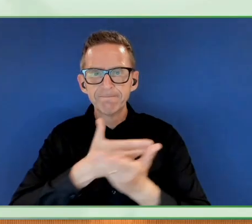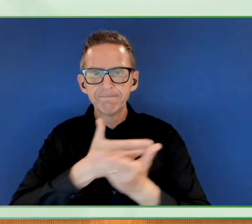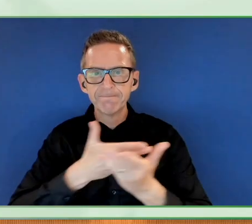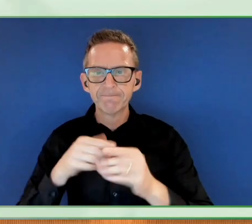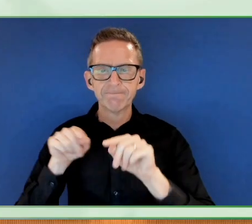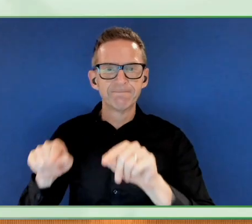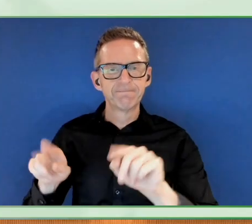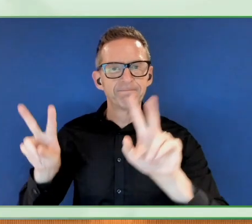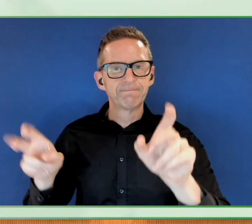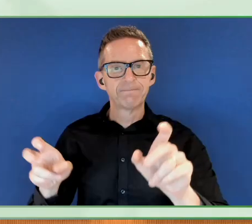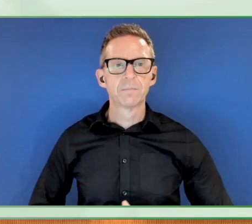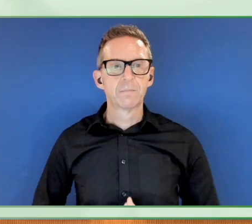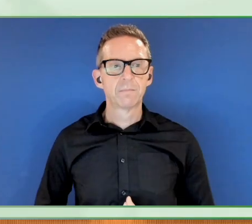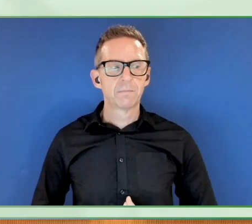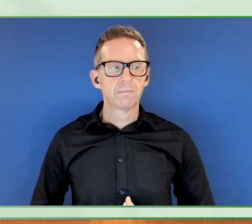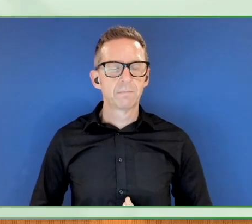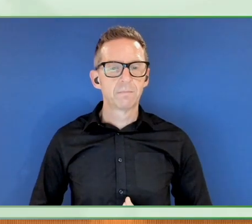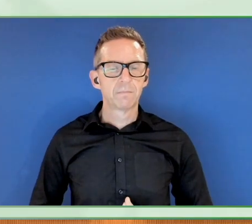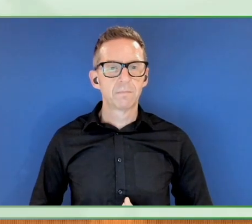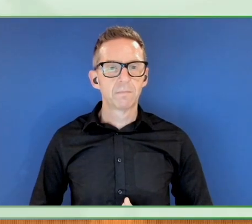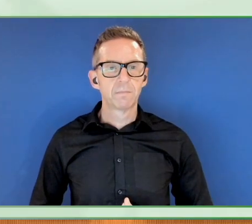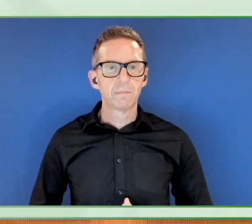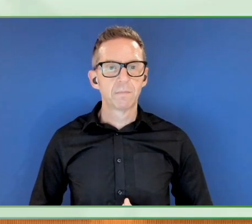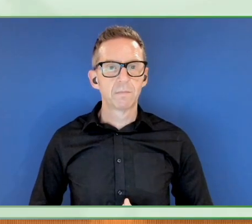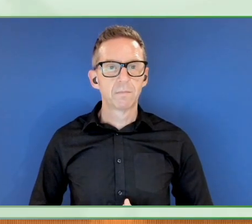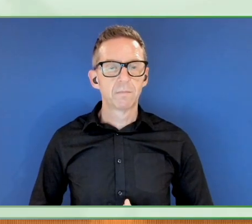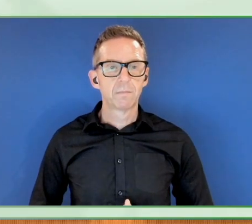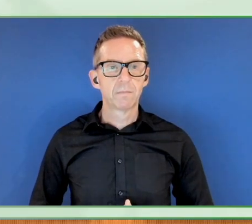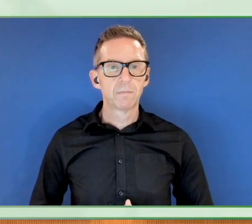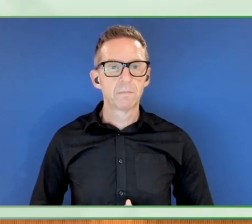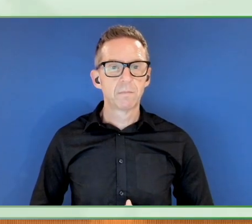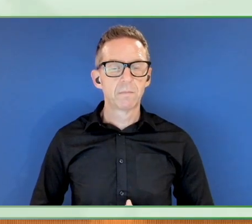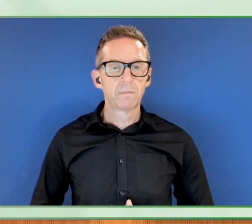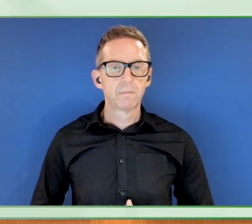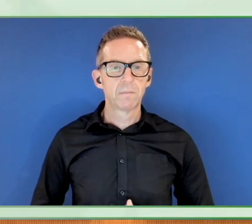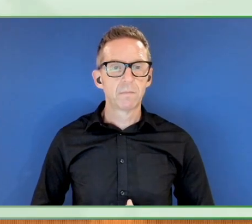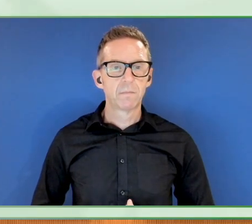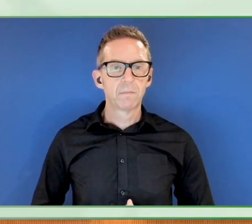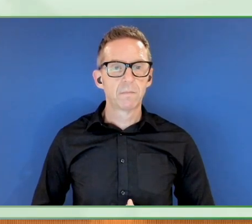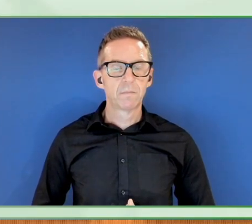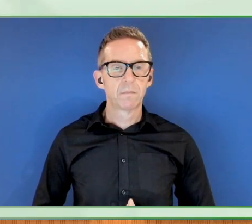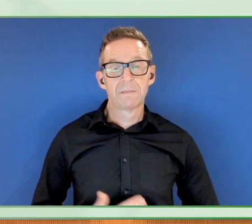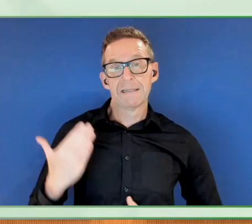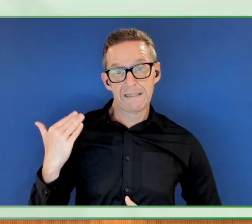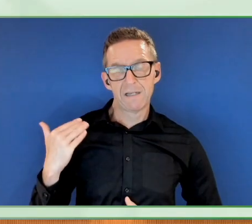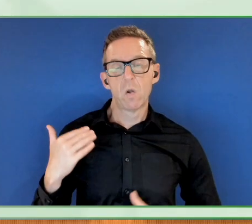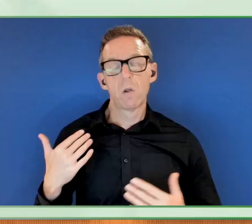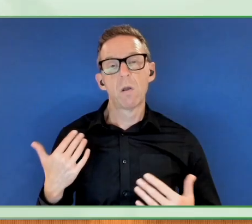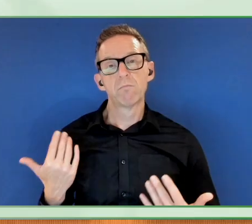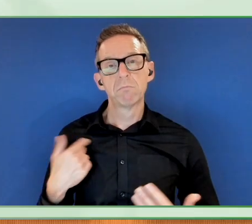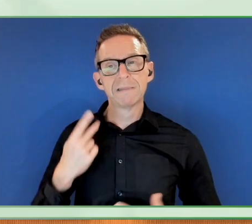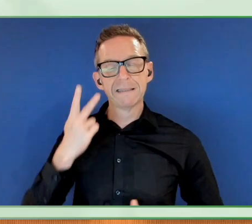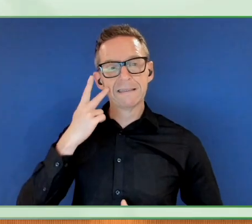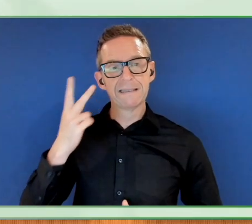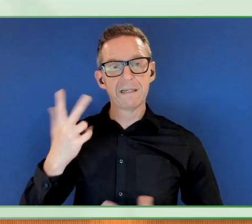Last but not least, and probably the most important, is that it has led to increased knowledge and